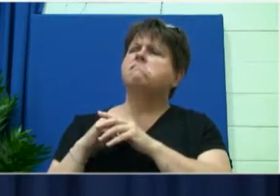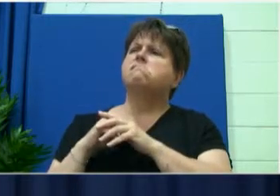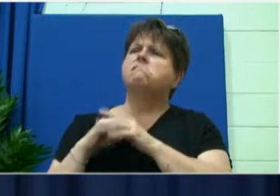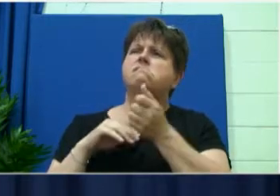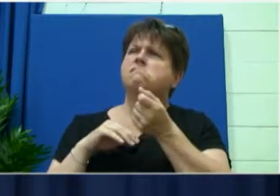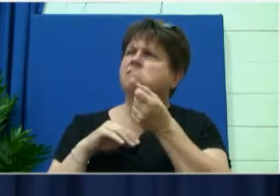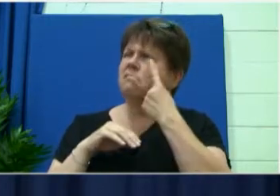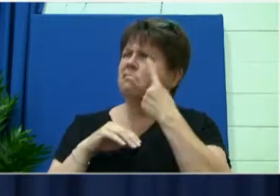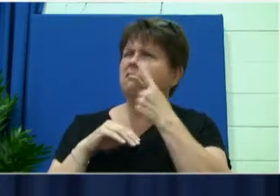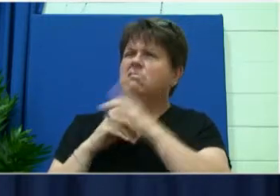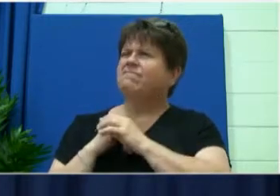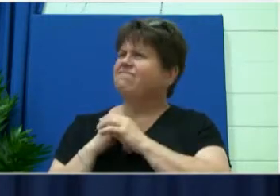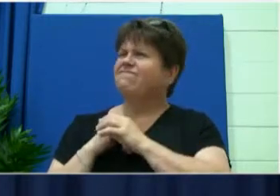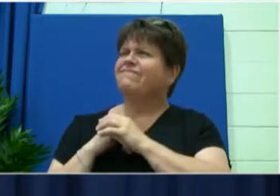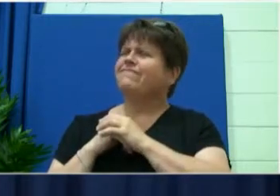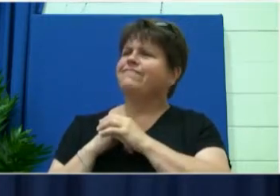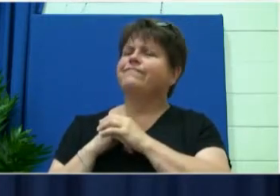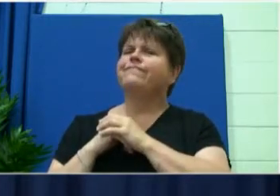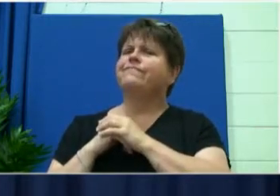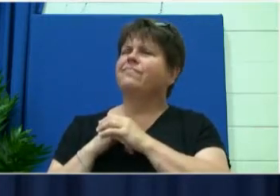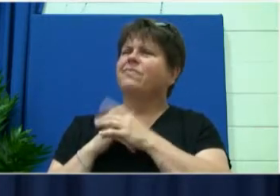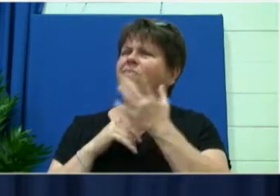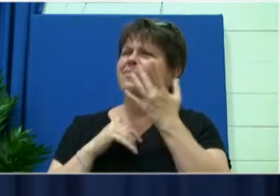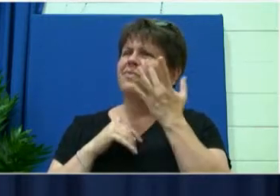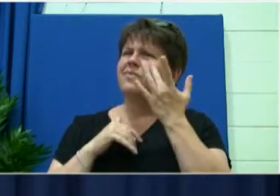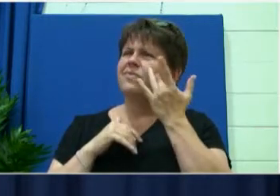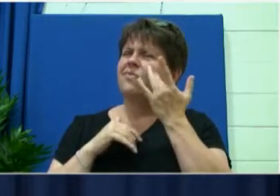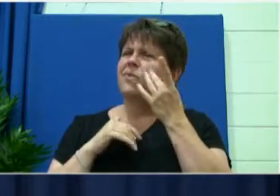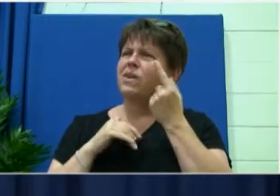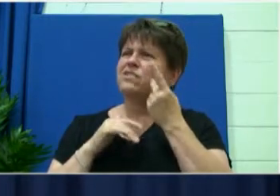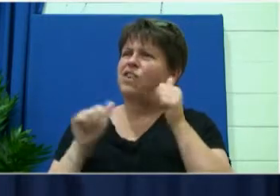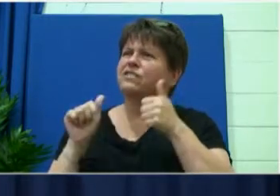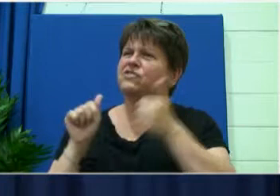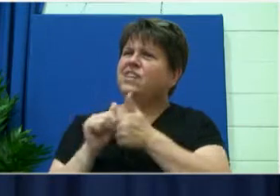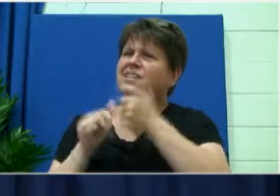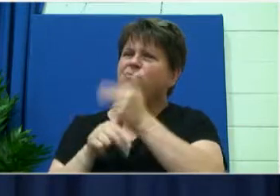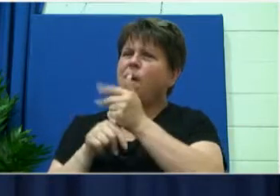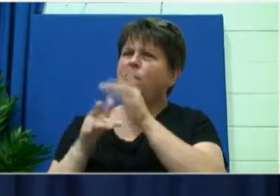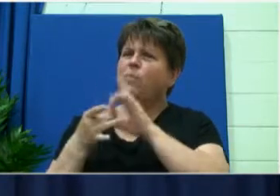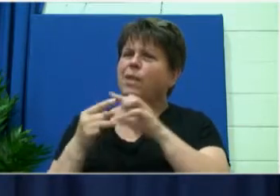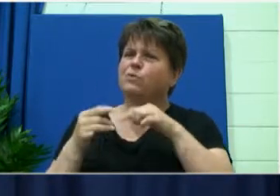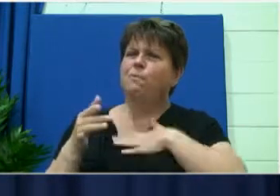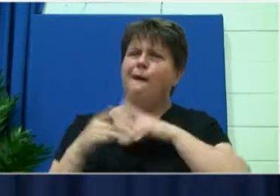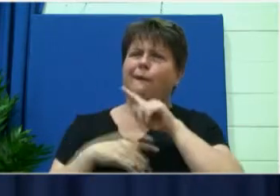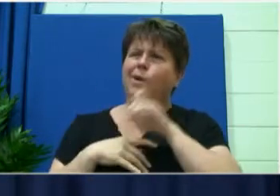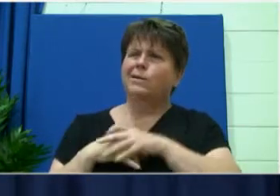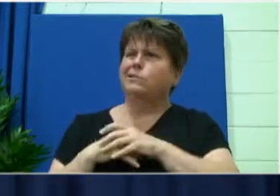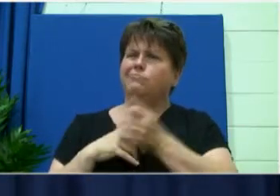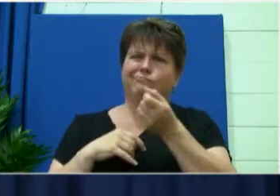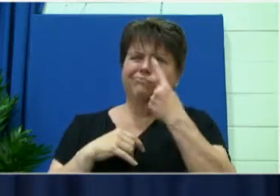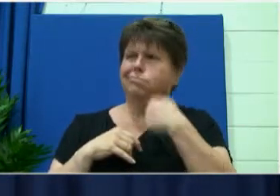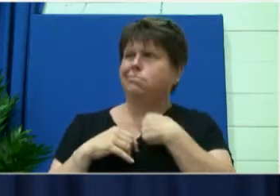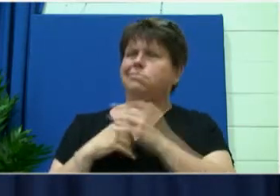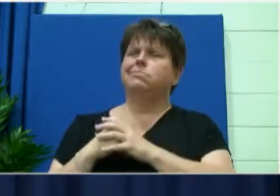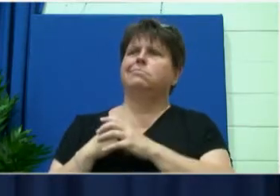don't understand. What does a dog chasing after a rabbit have to do with my question?"